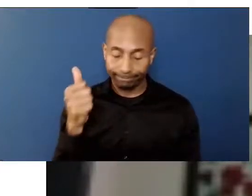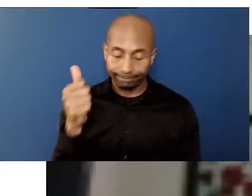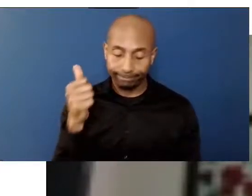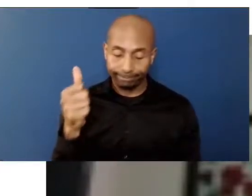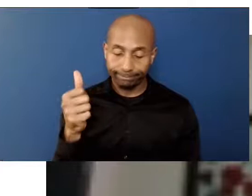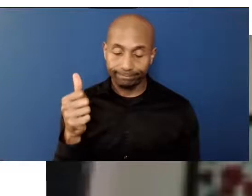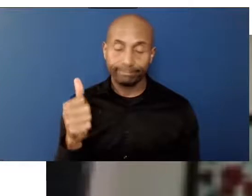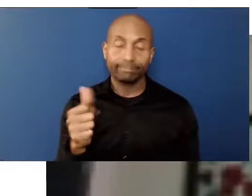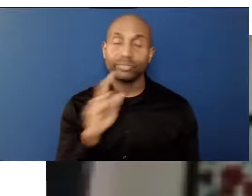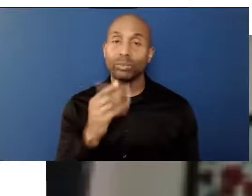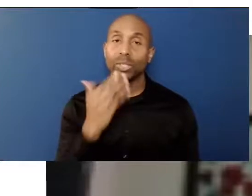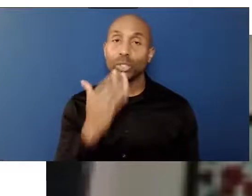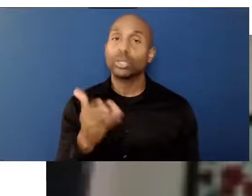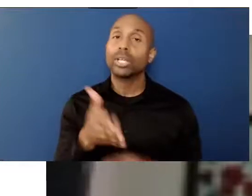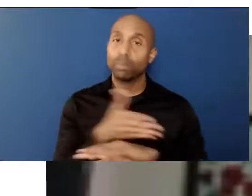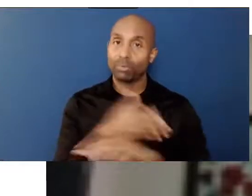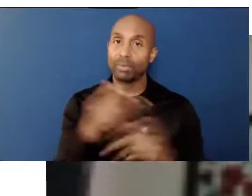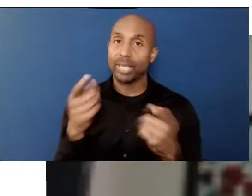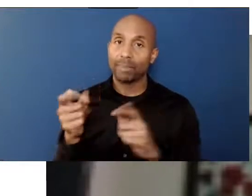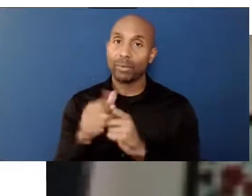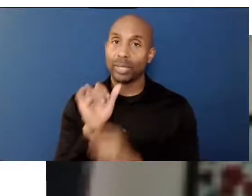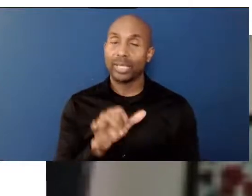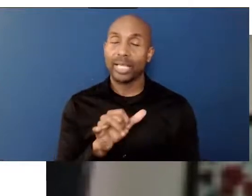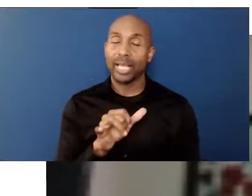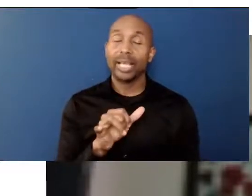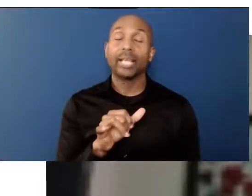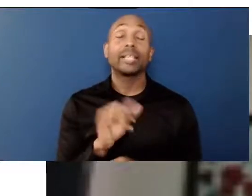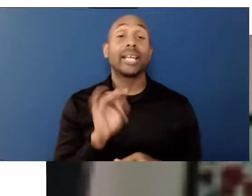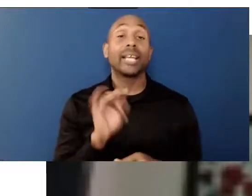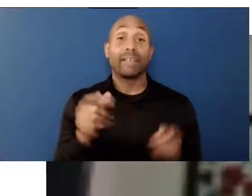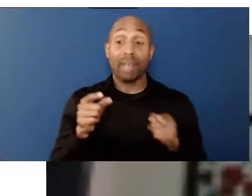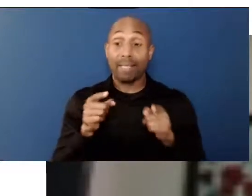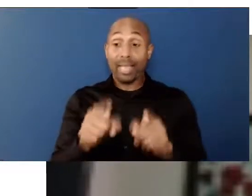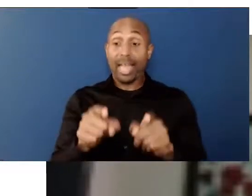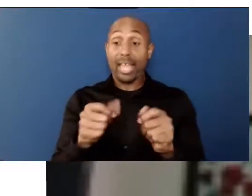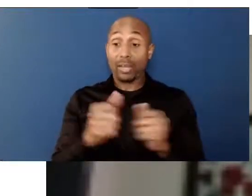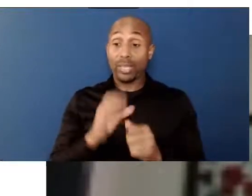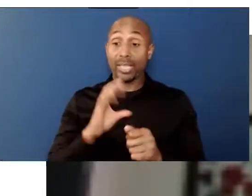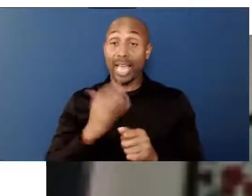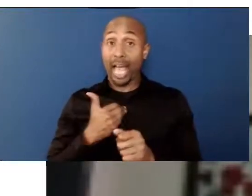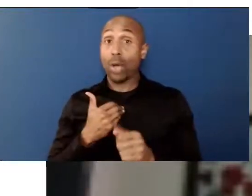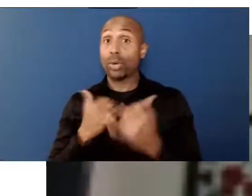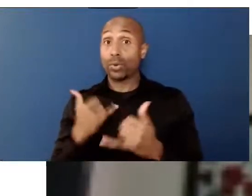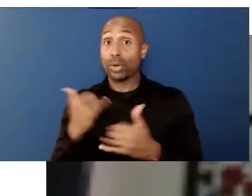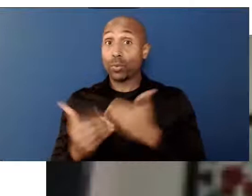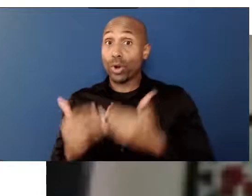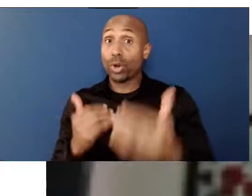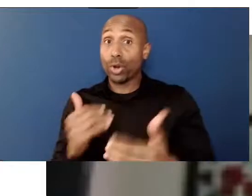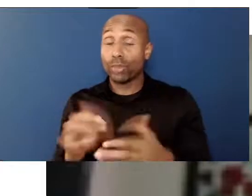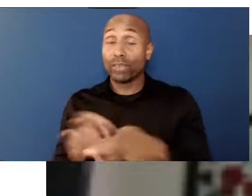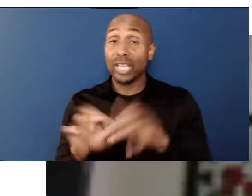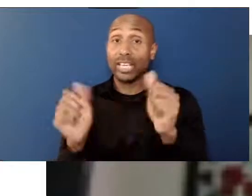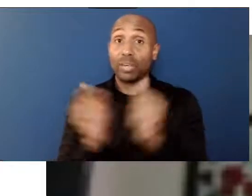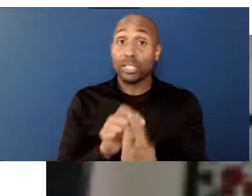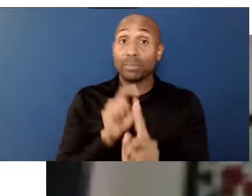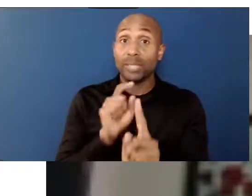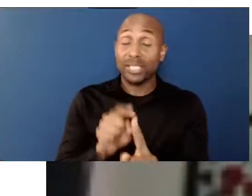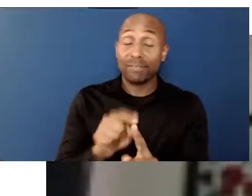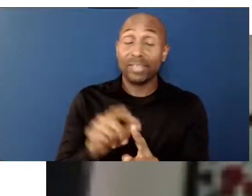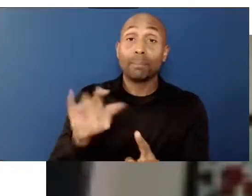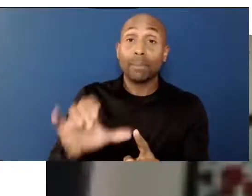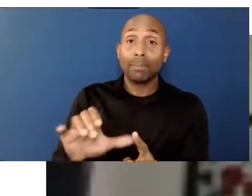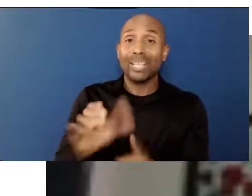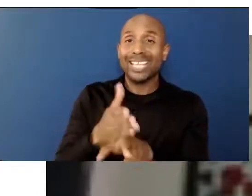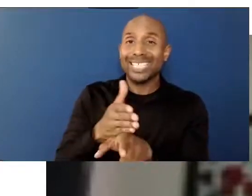good improvements happening, especially they align with the work that as we move forward with prescribed public sector bodies. One thing though that has